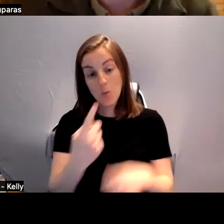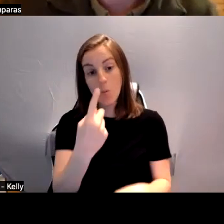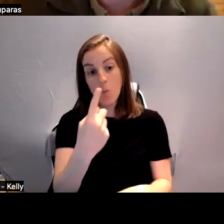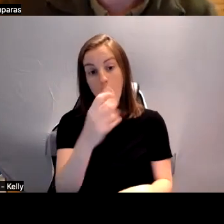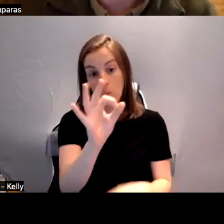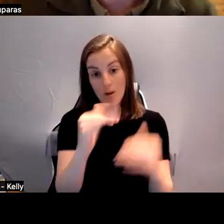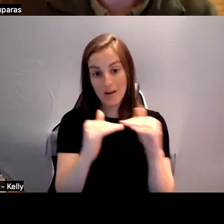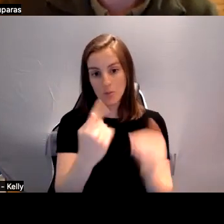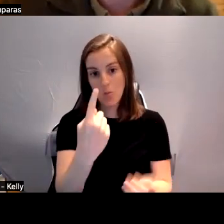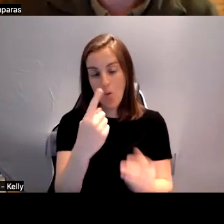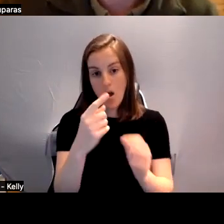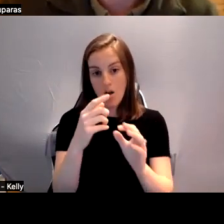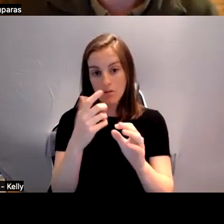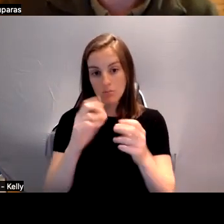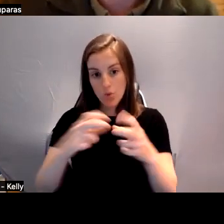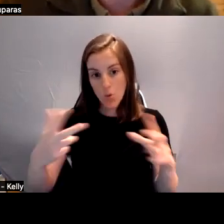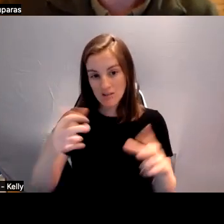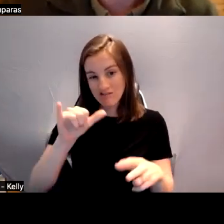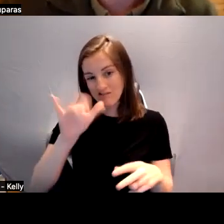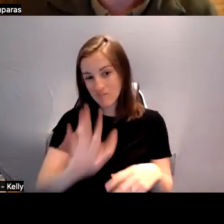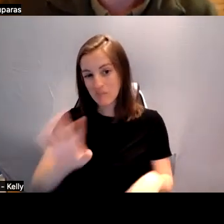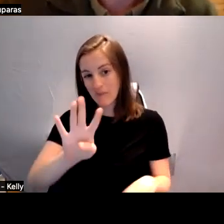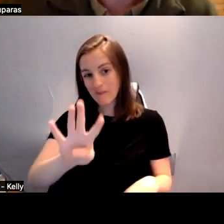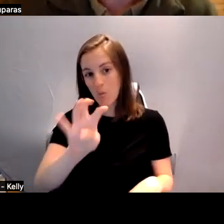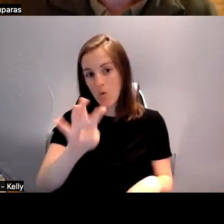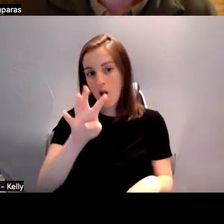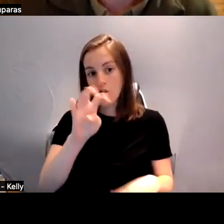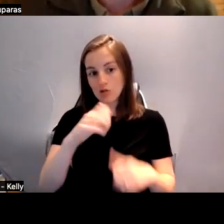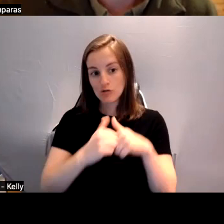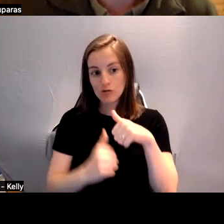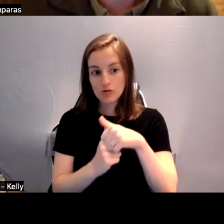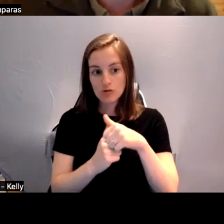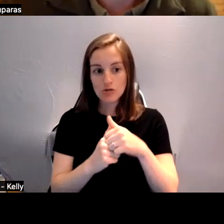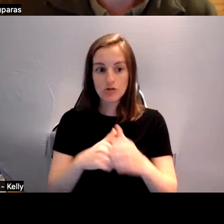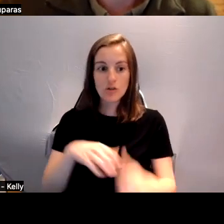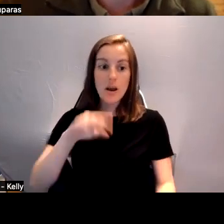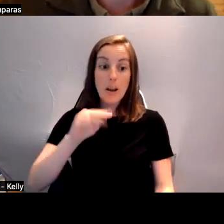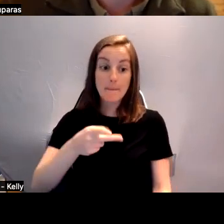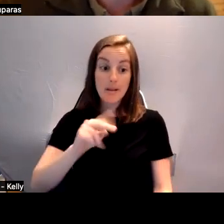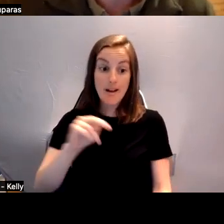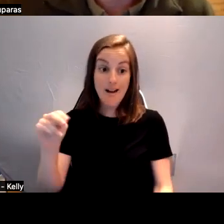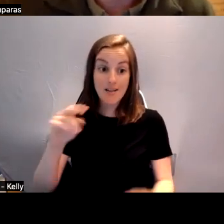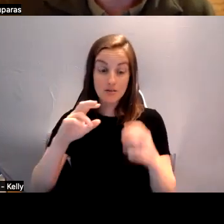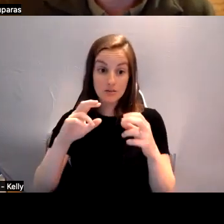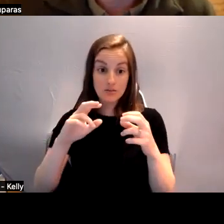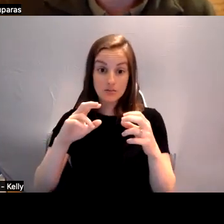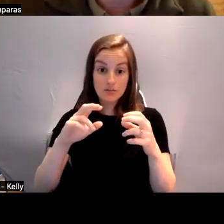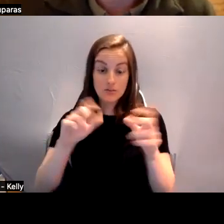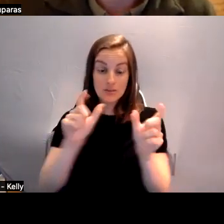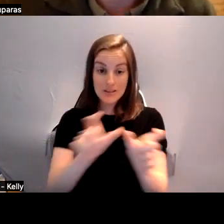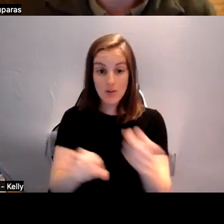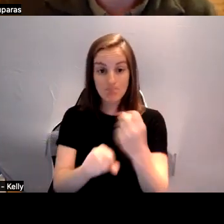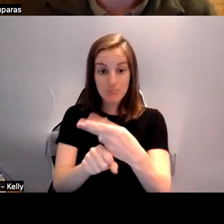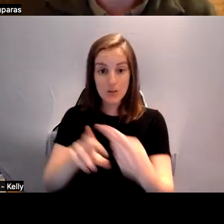about 400 monomeric structures. ProteinMPNN sequence recovery is better than Rosetta in most of the